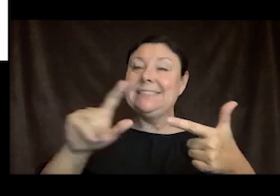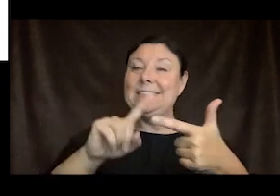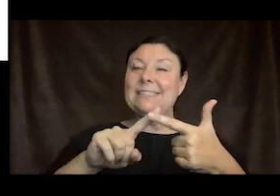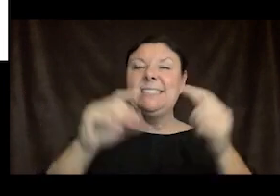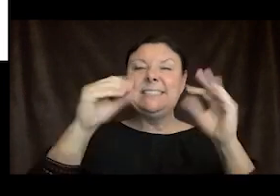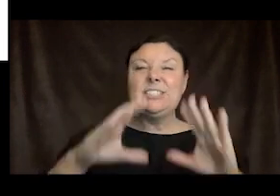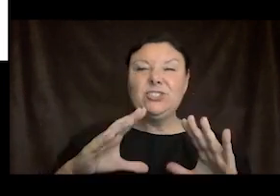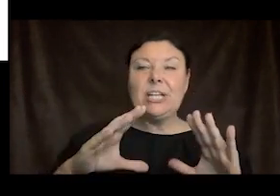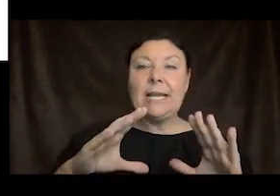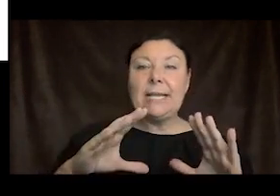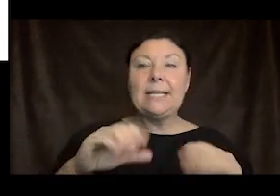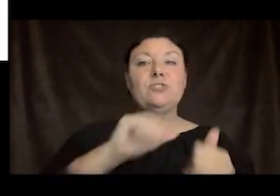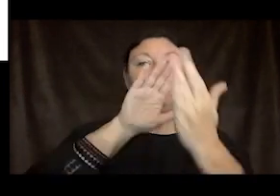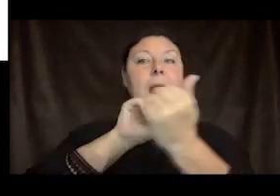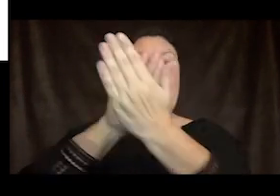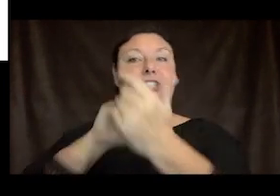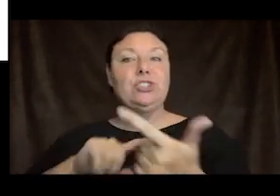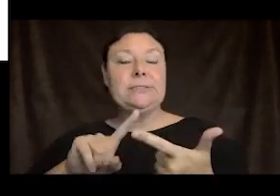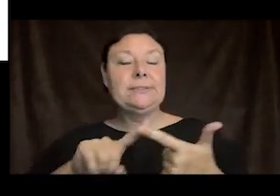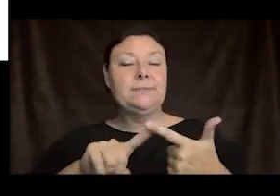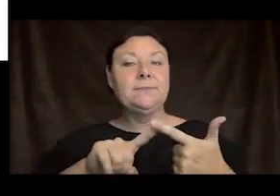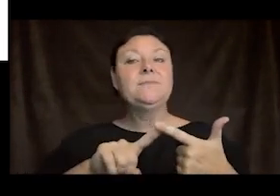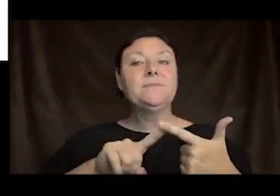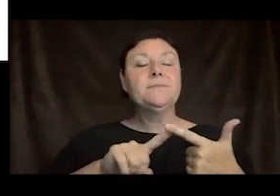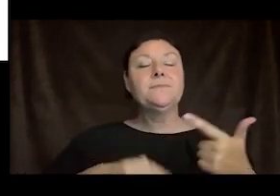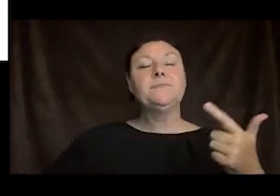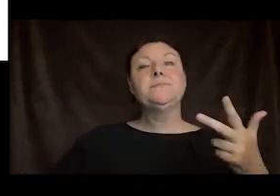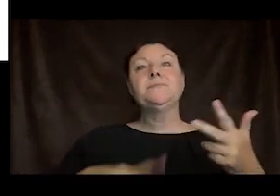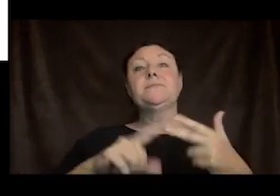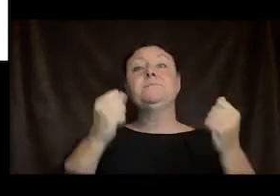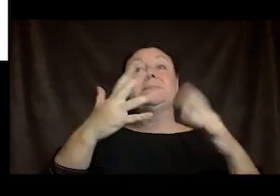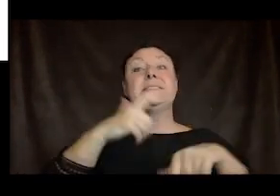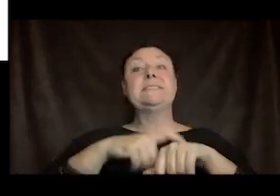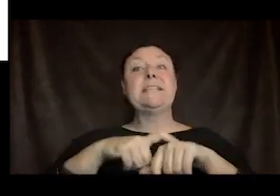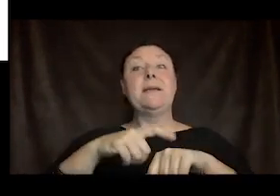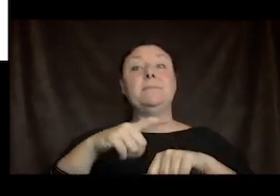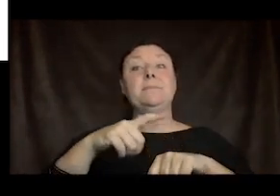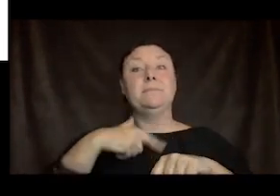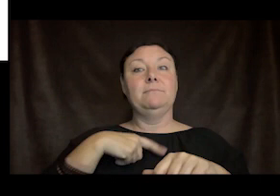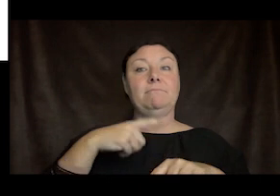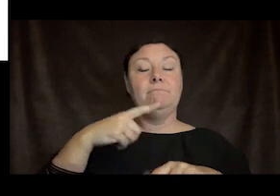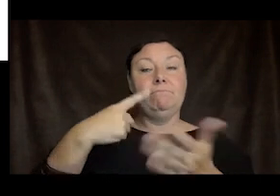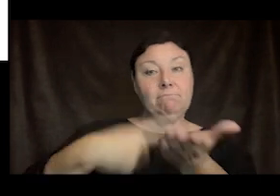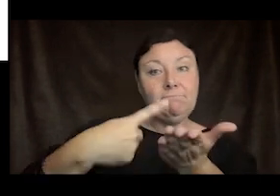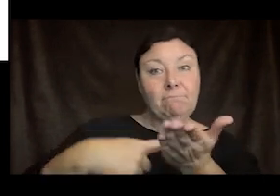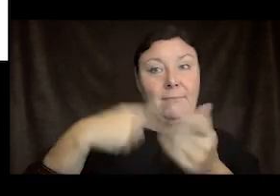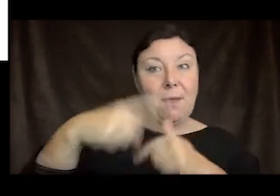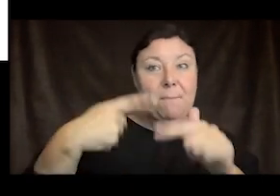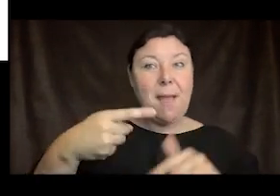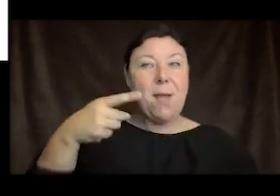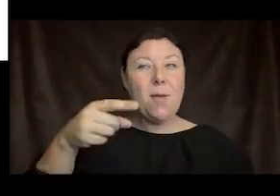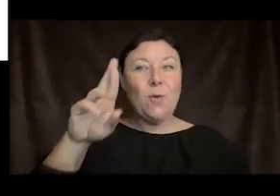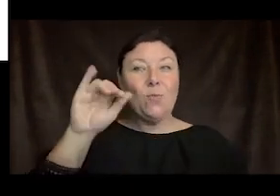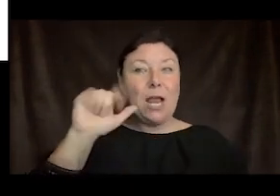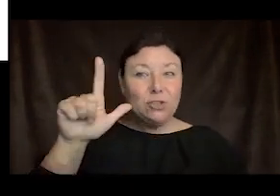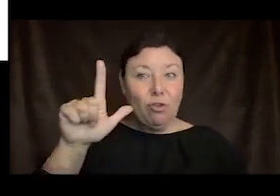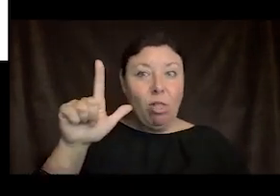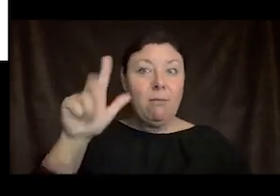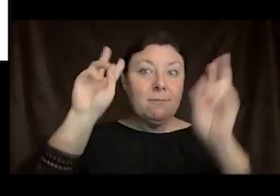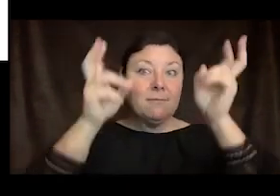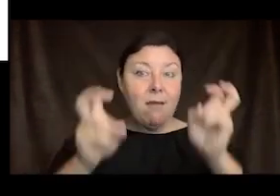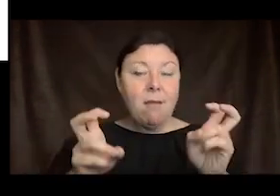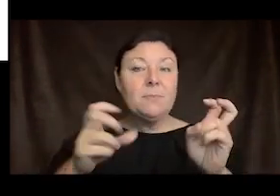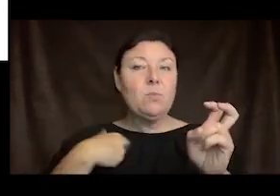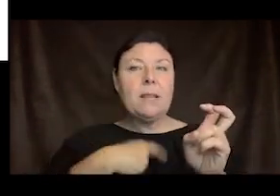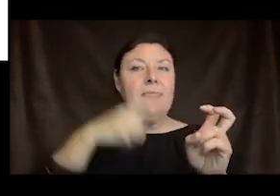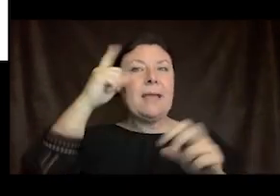around having conversation around racialized topics, we think about this polarized place. And I always